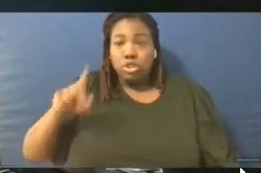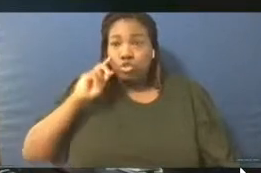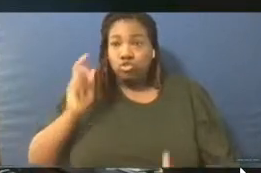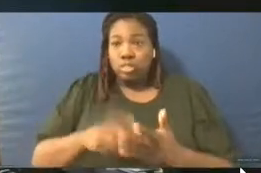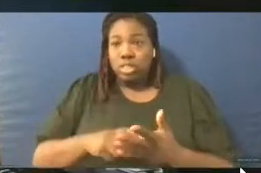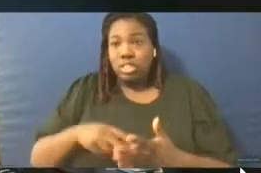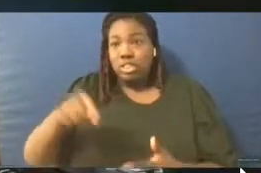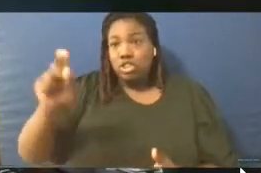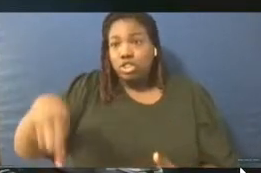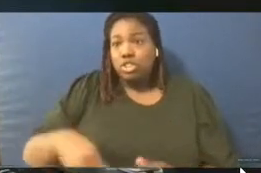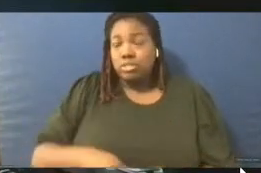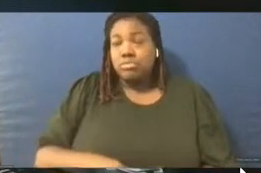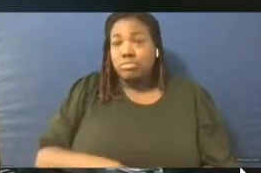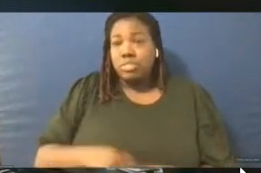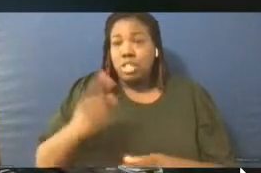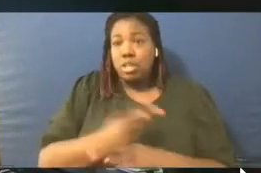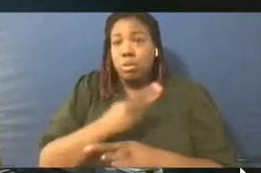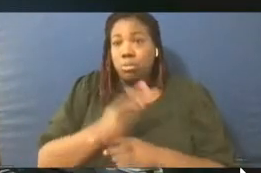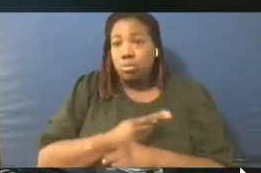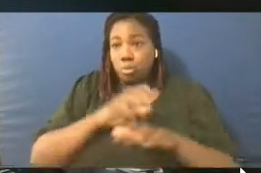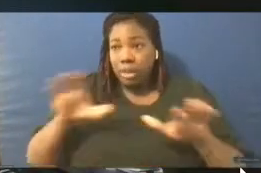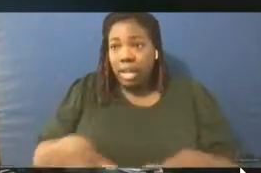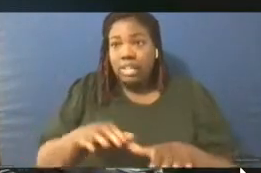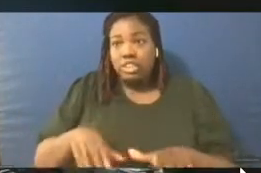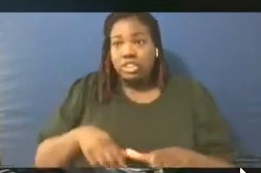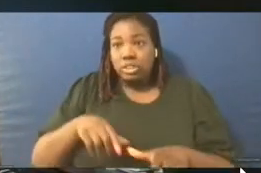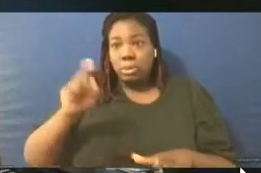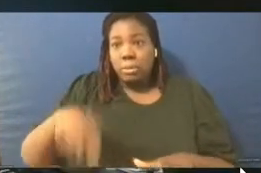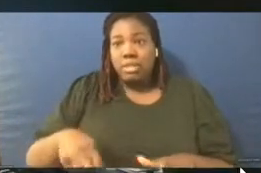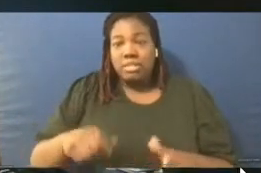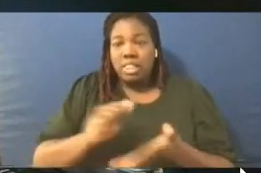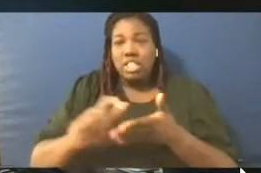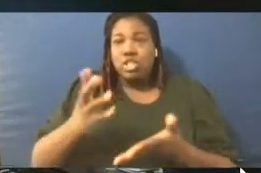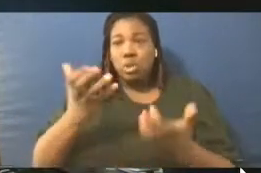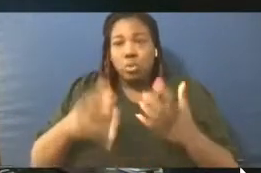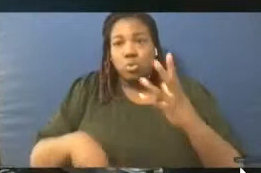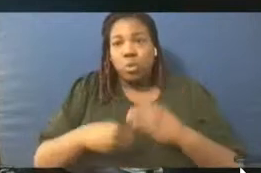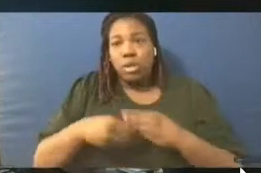such and appropriate actions taken. That's all I want to say. Thank you.